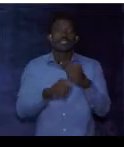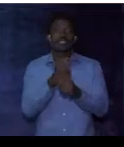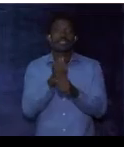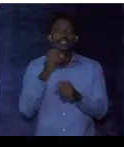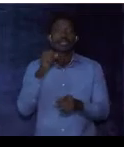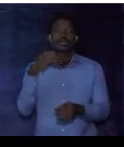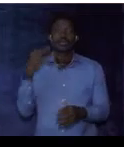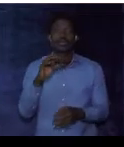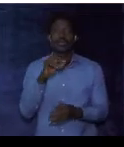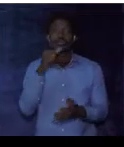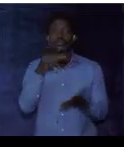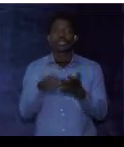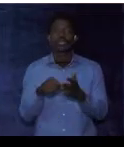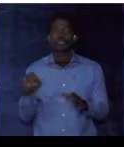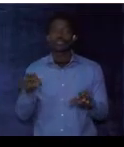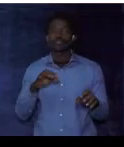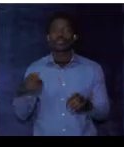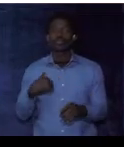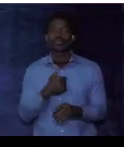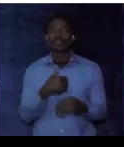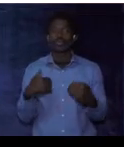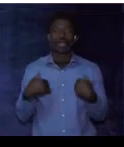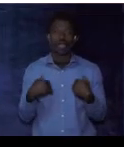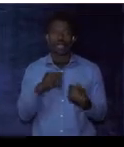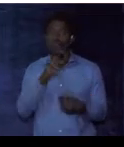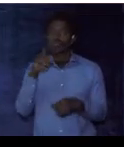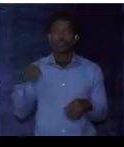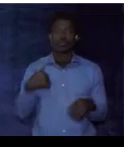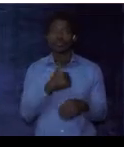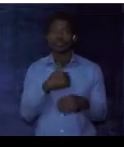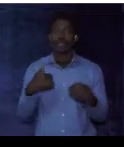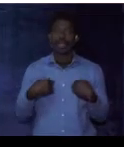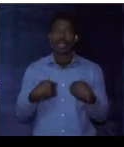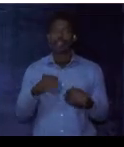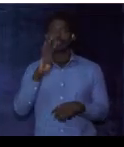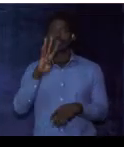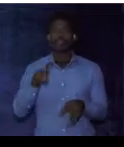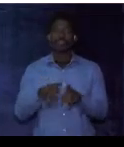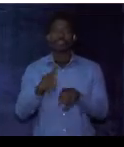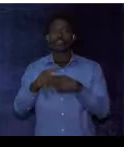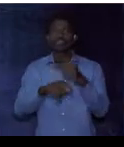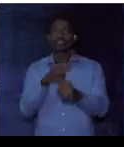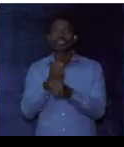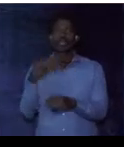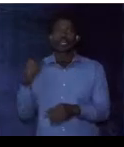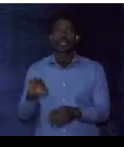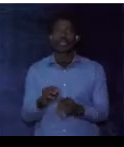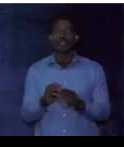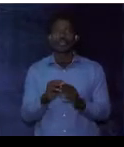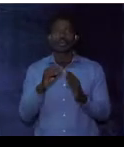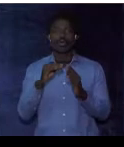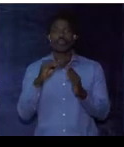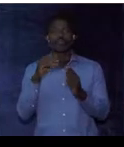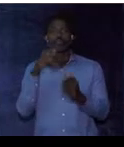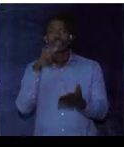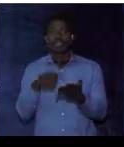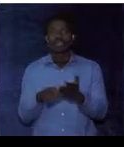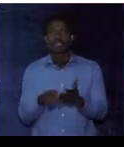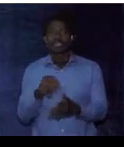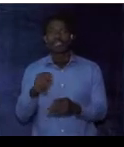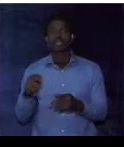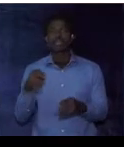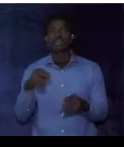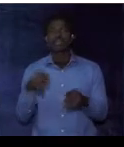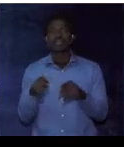How many types of essay do we have? We have 4 different types of essay. They are